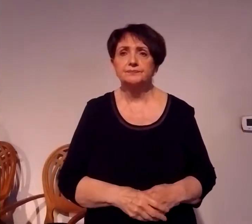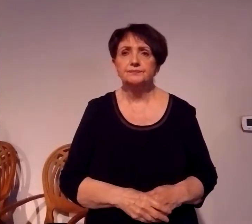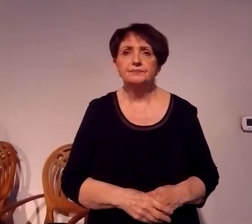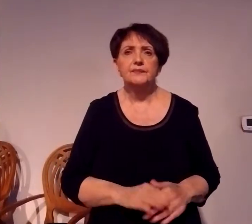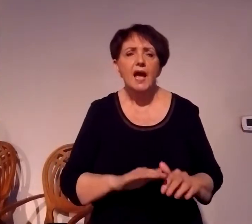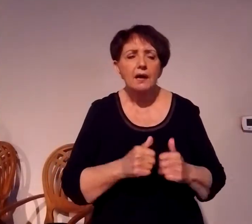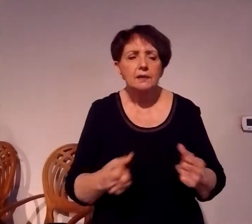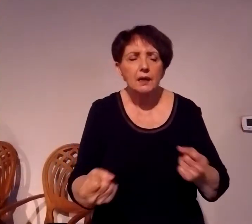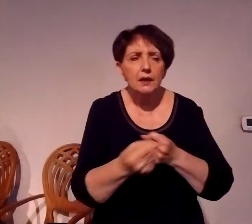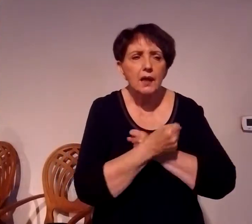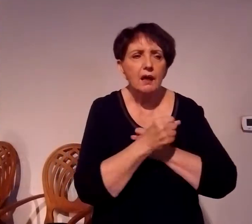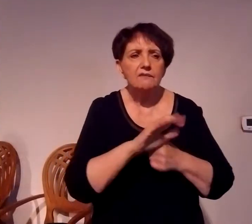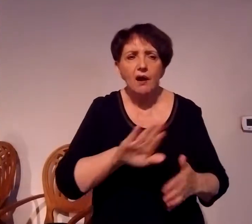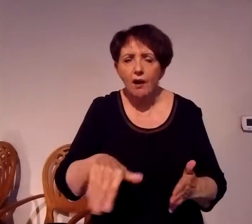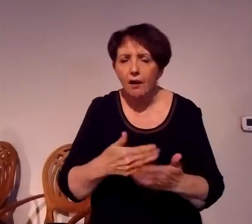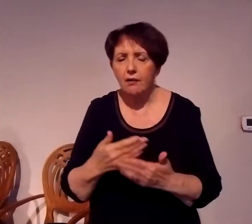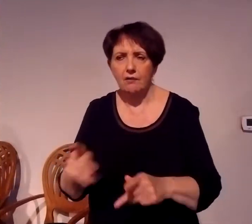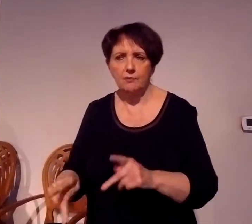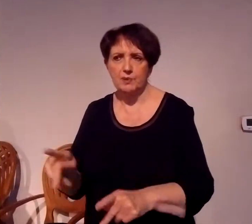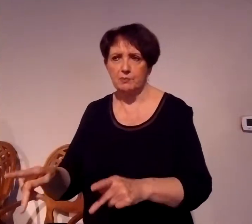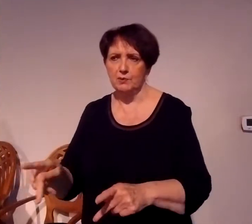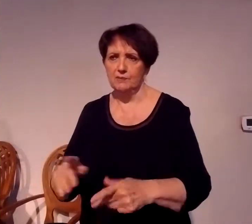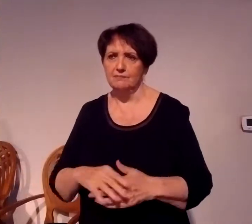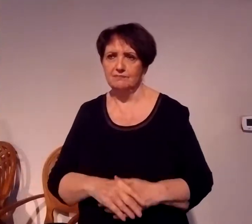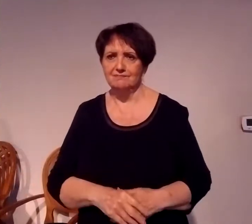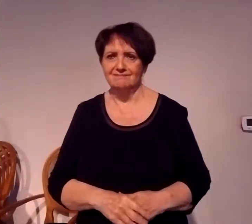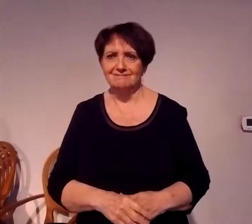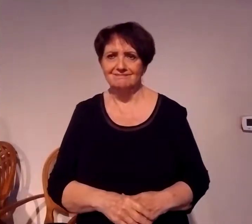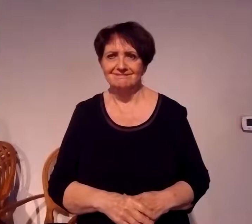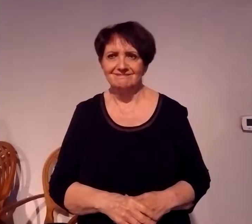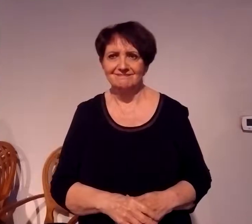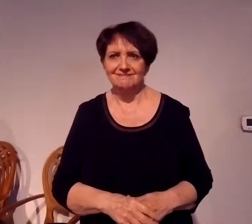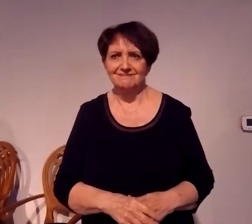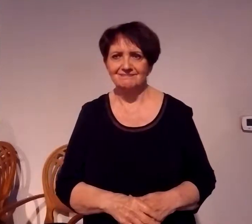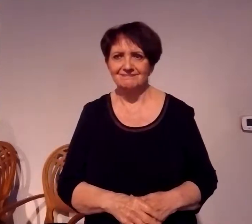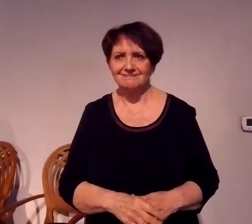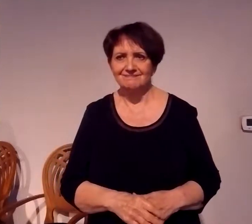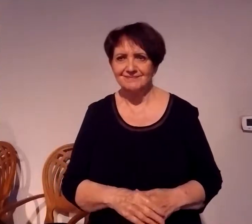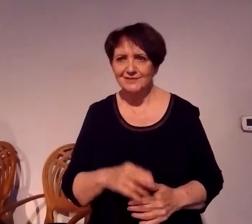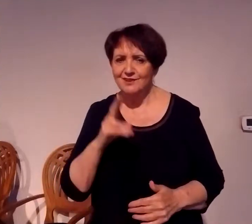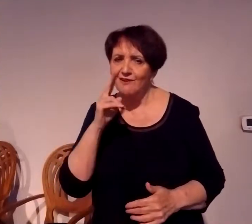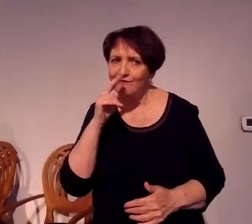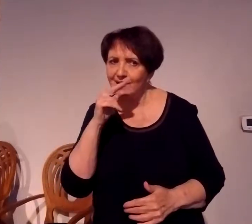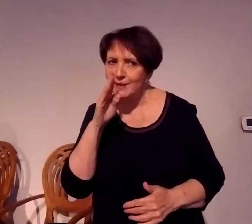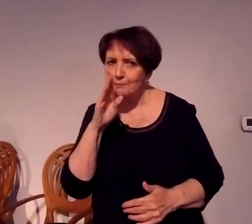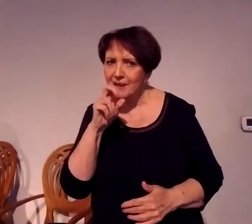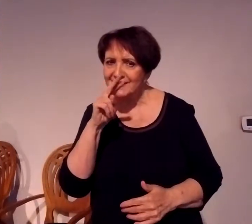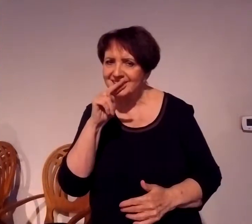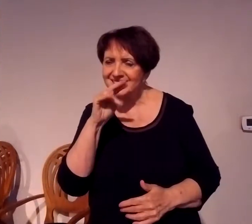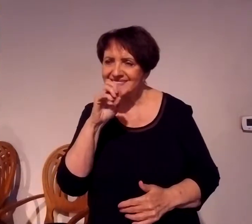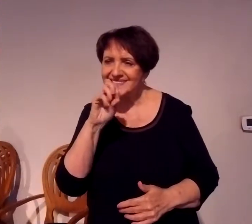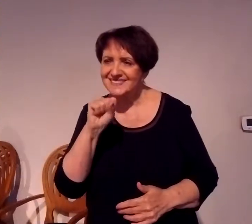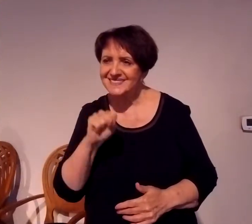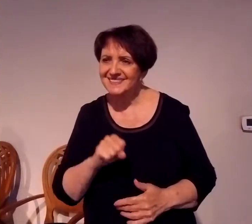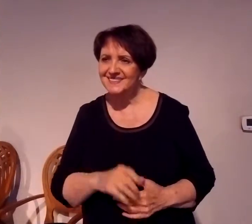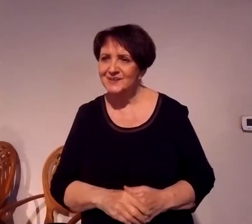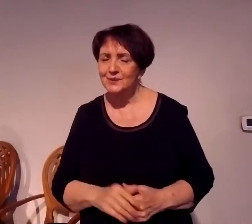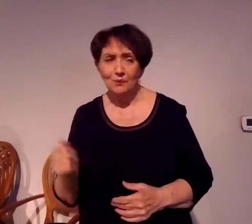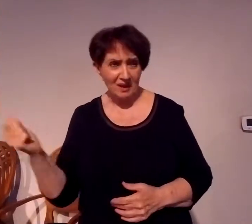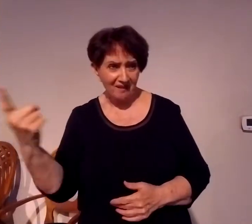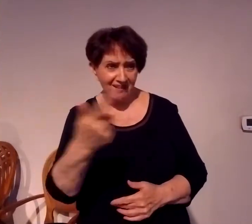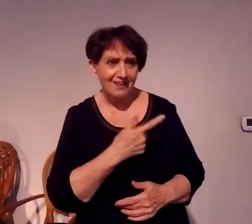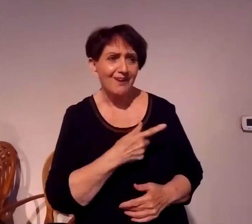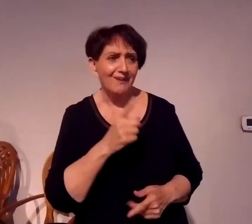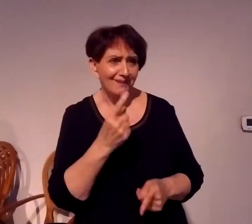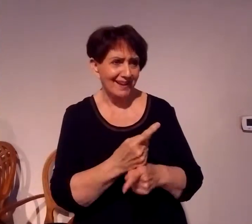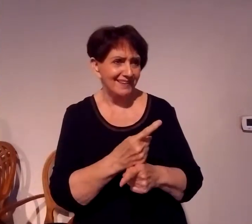How to love all of our funny bunnies. Right? Isn't that what we all are?